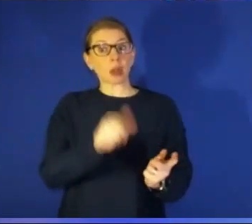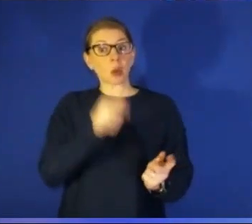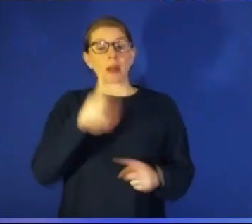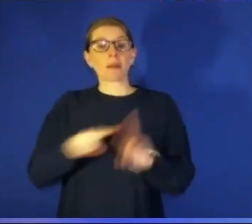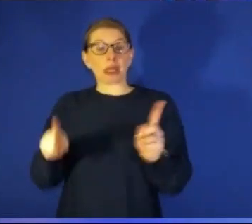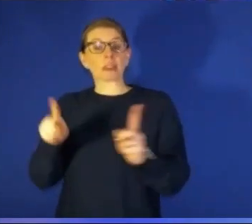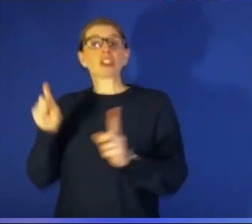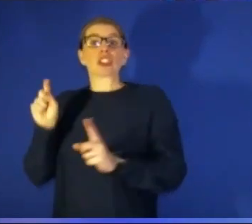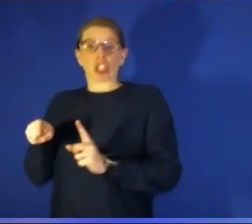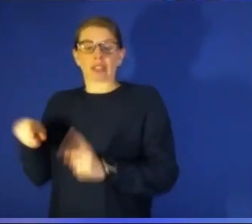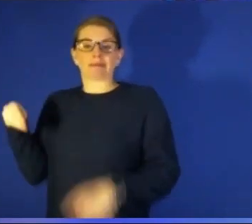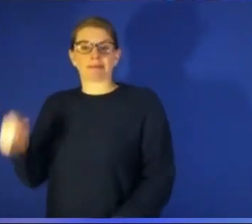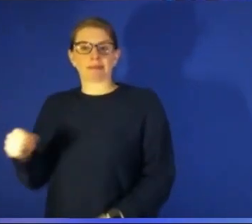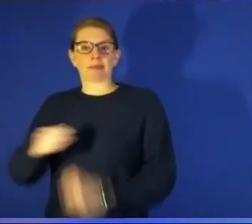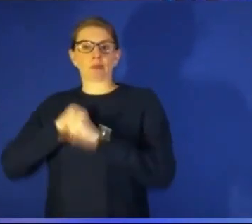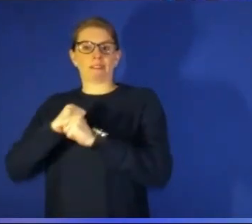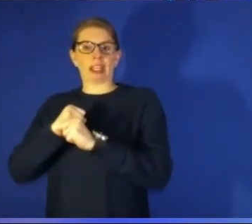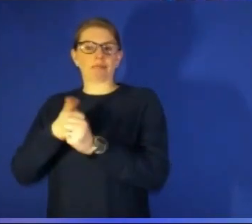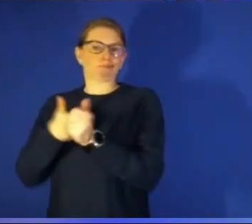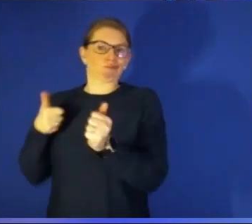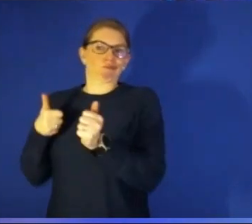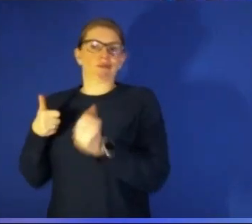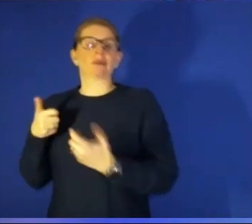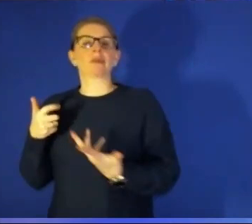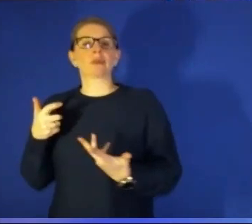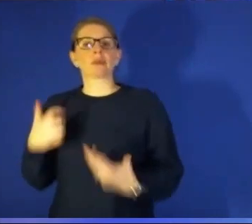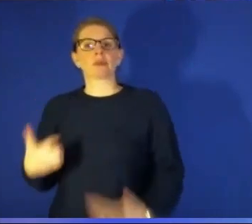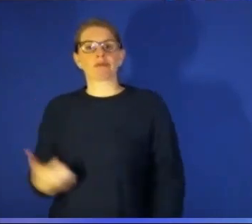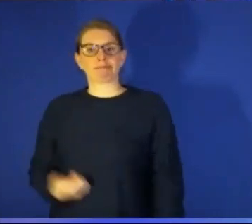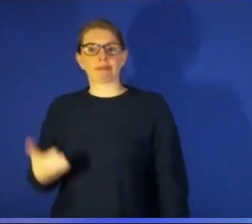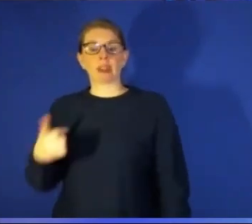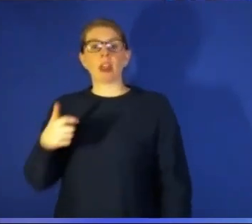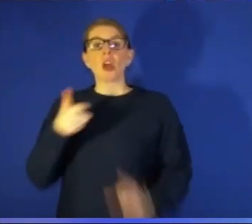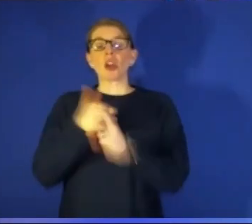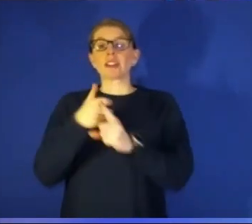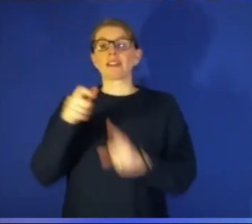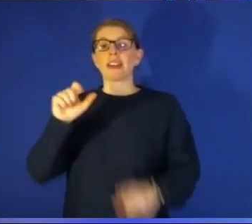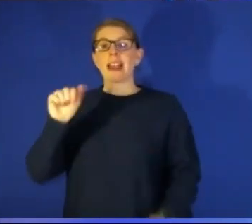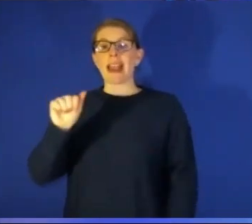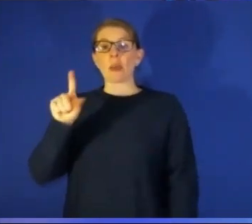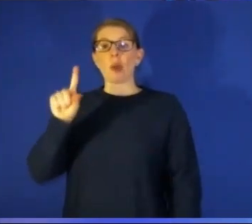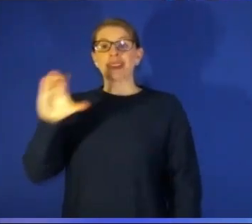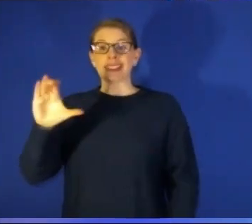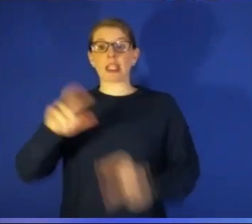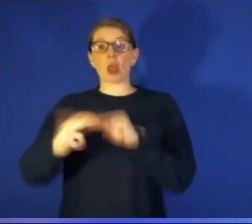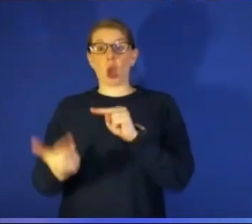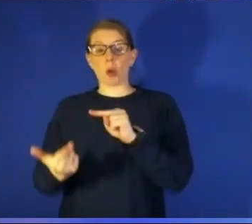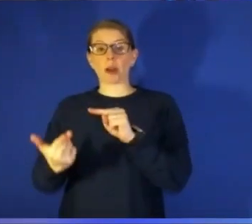who did this work to lower the A1C, and now they're having that taken away. Yeah, and they're